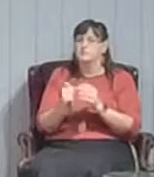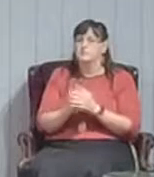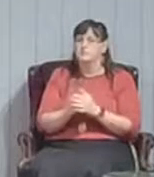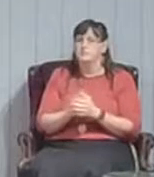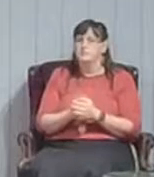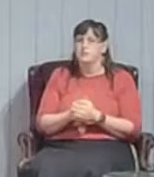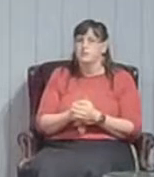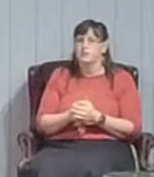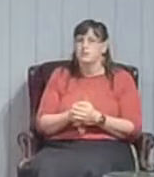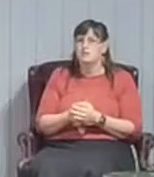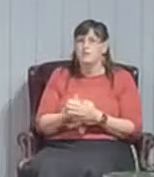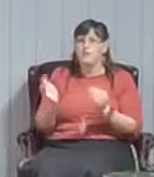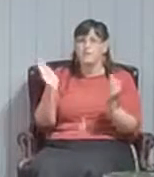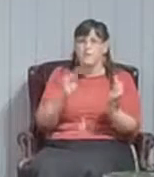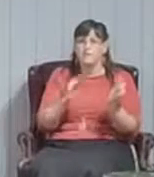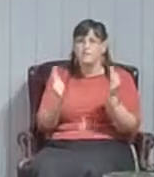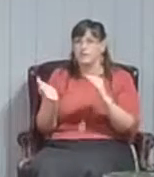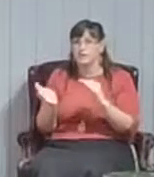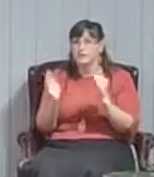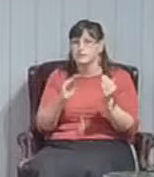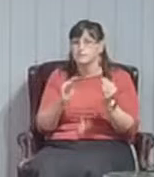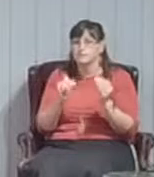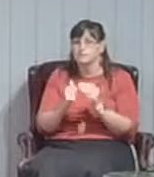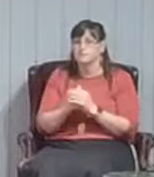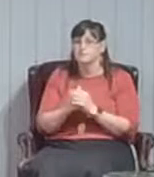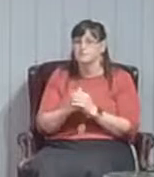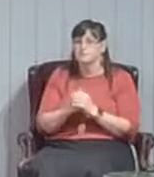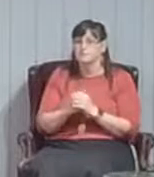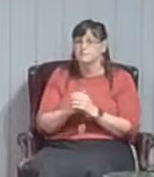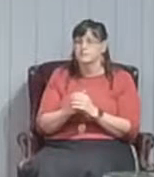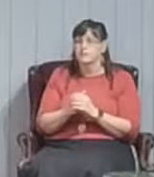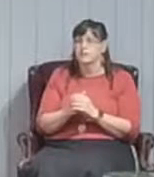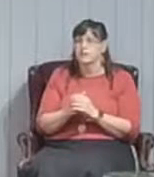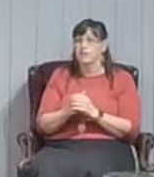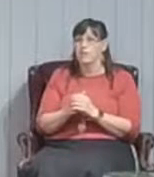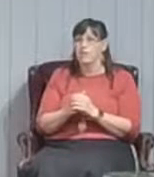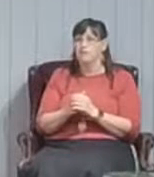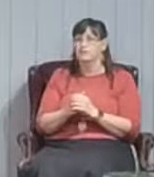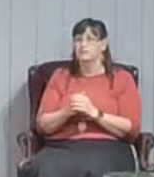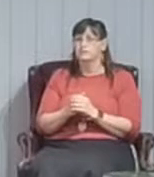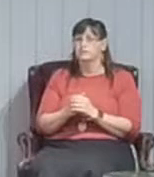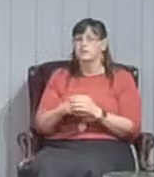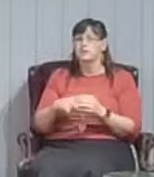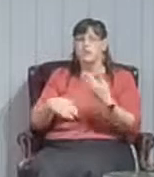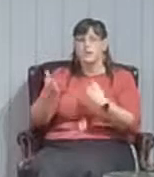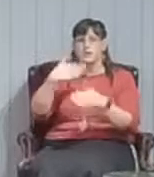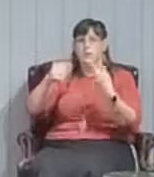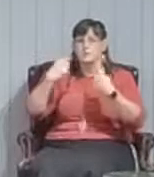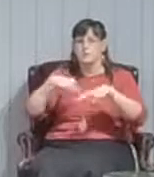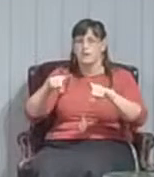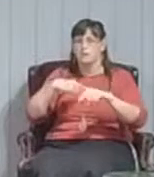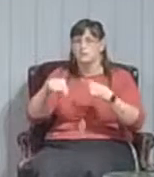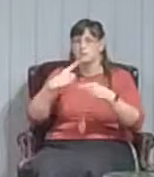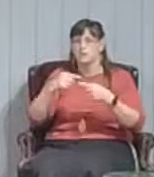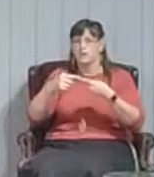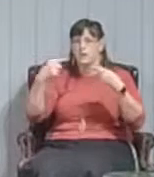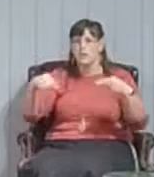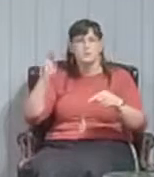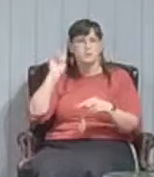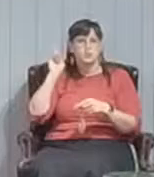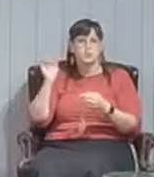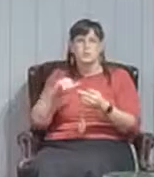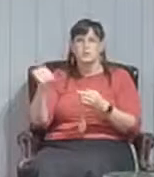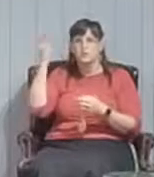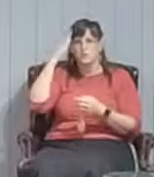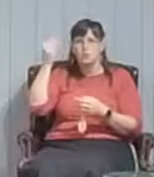there was direct conflict. And here's what the Bible says in Nehemiah chapter 4, verses 15 through 17. It came to pass when our enemies heard that it was known